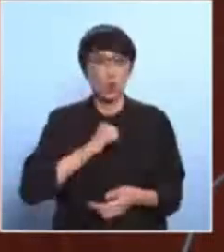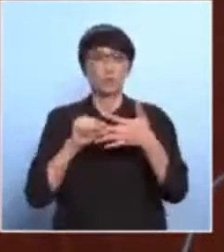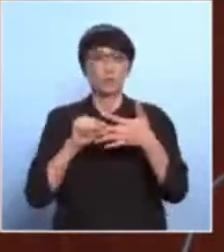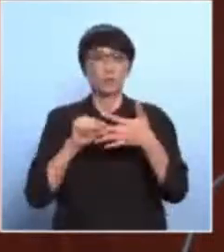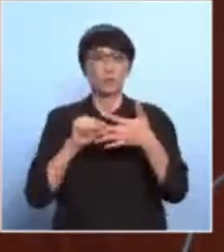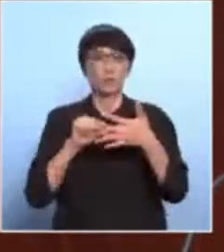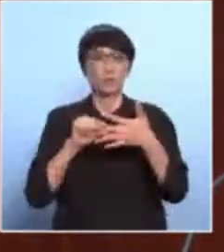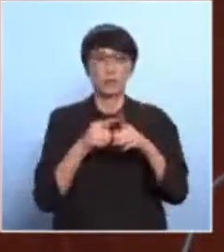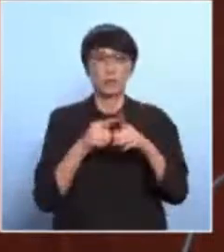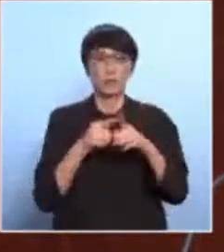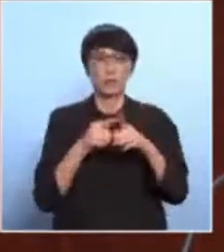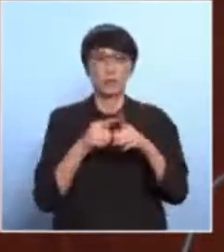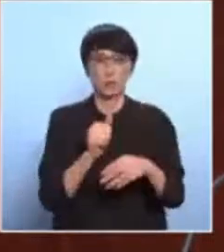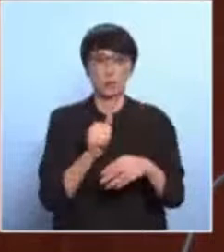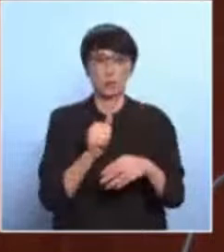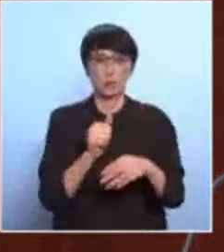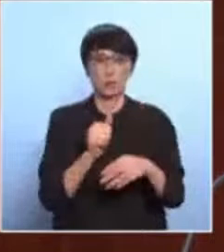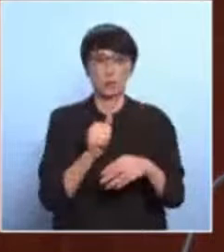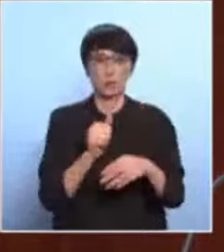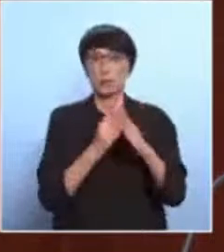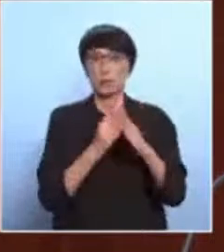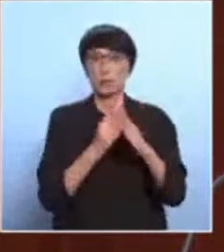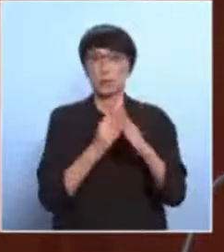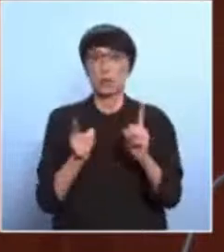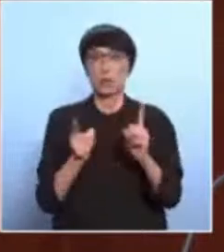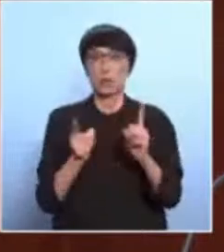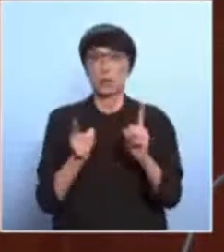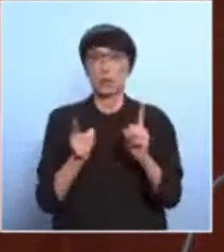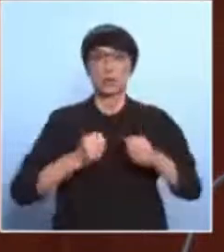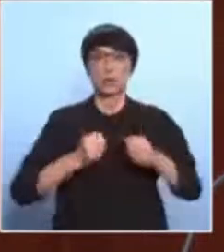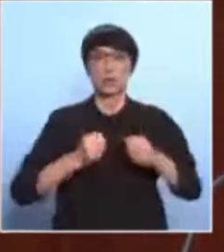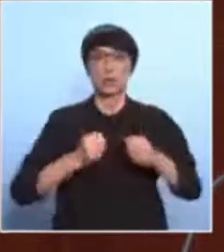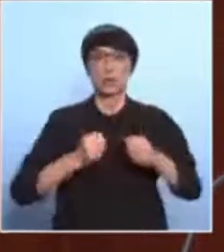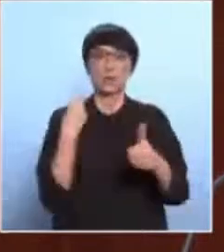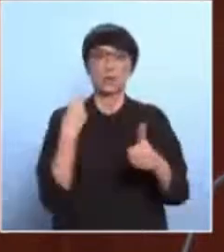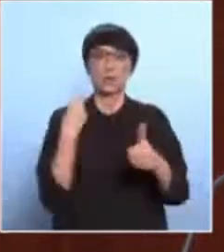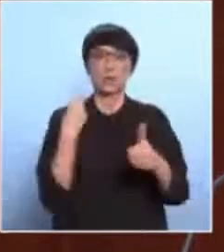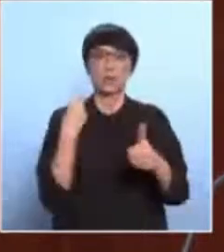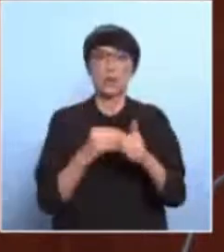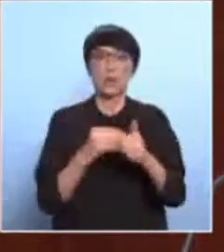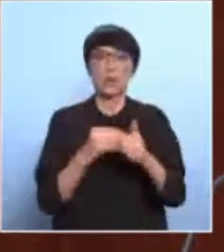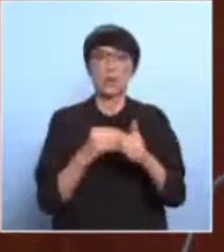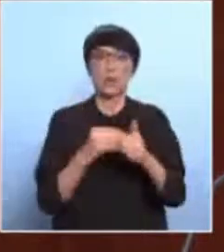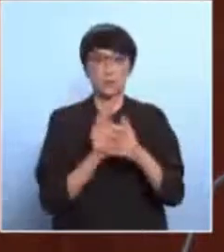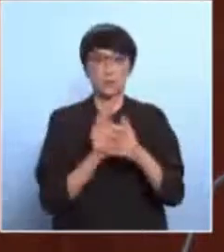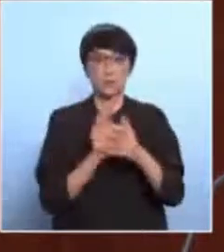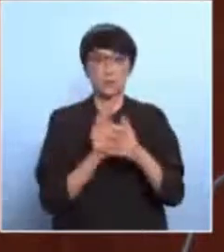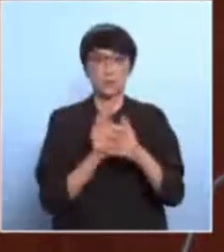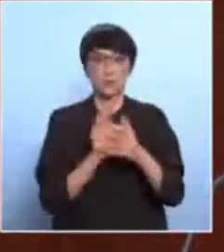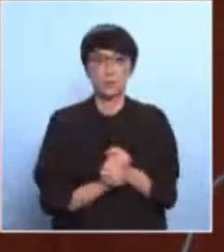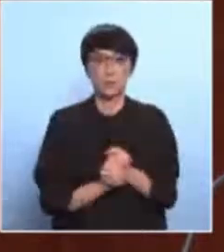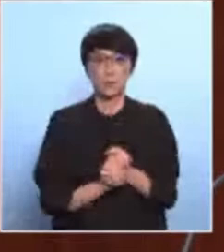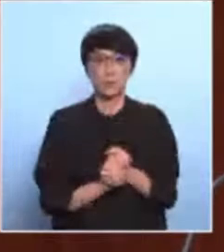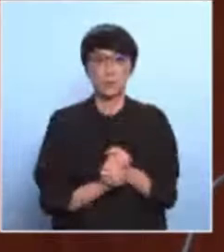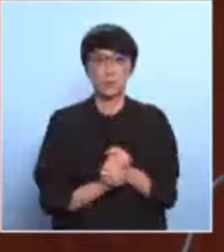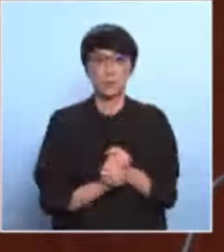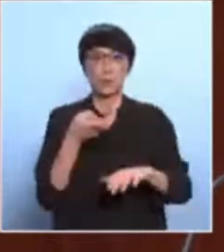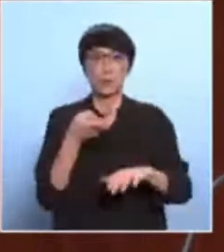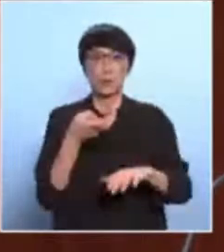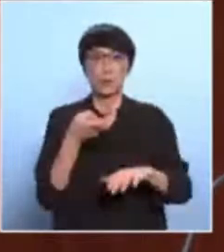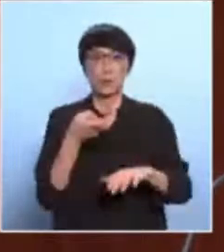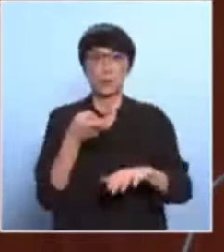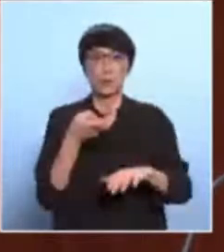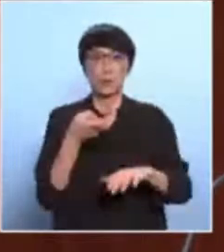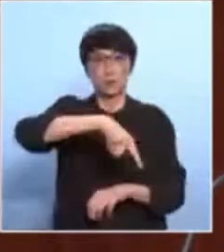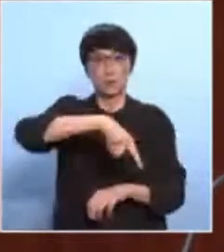units, residential buildings for talents, and accommodation for personnel involved in recreational training. We will also